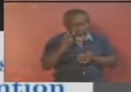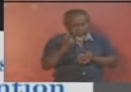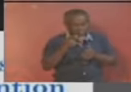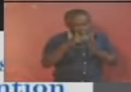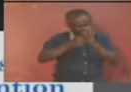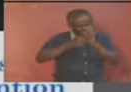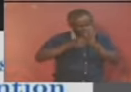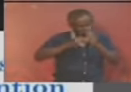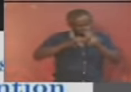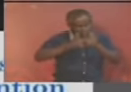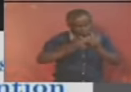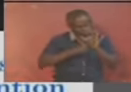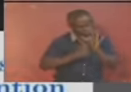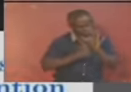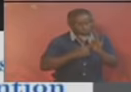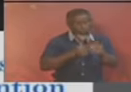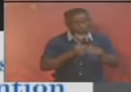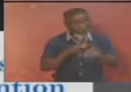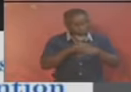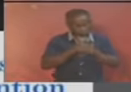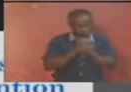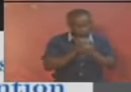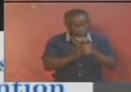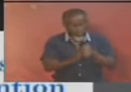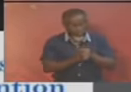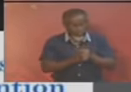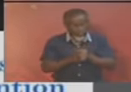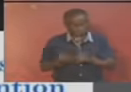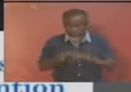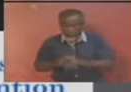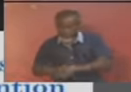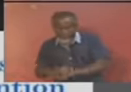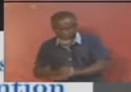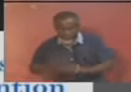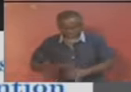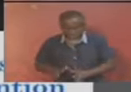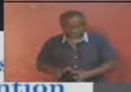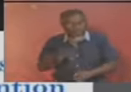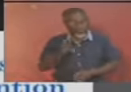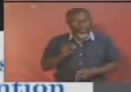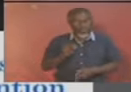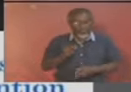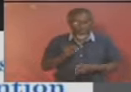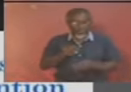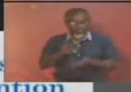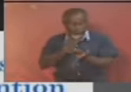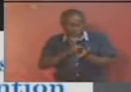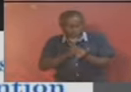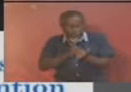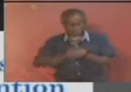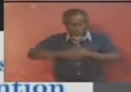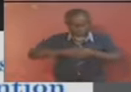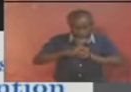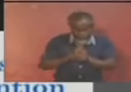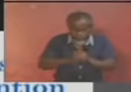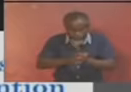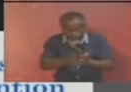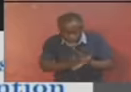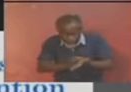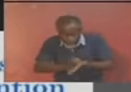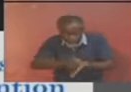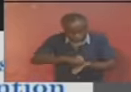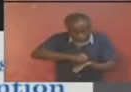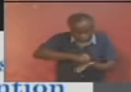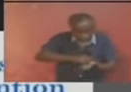not a simple thing of just washing your hands. You need to use your soap and you need to use your sanitizer afterwards. Wear your